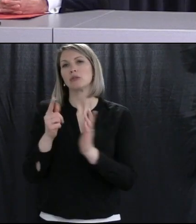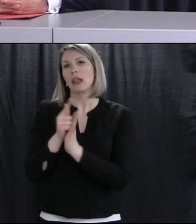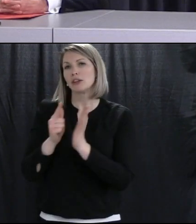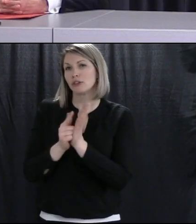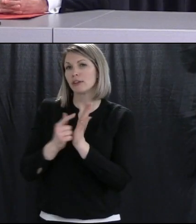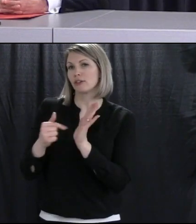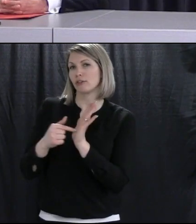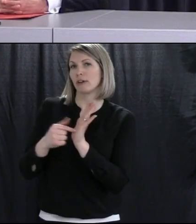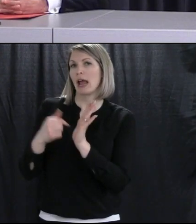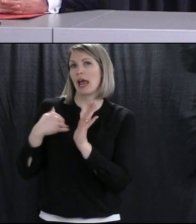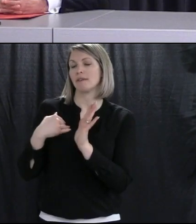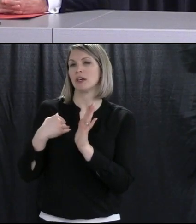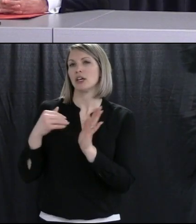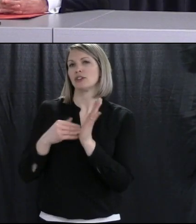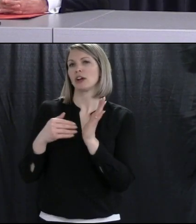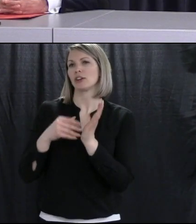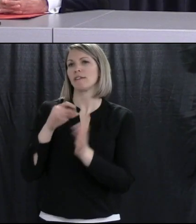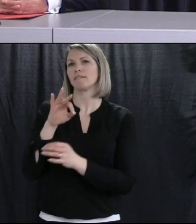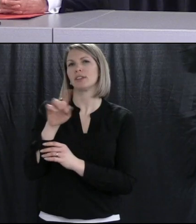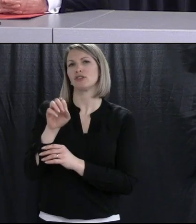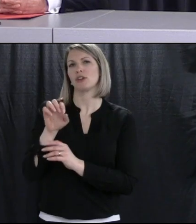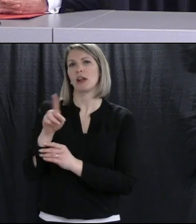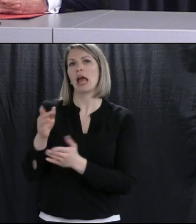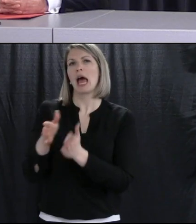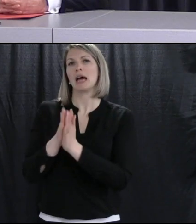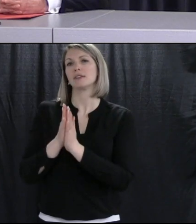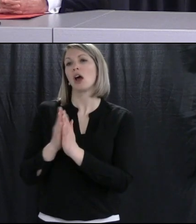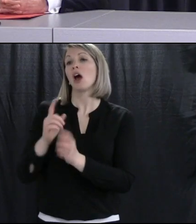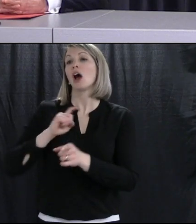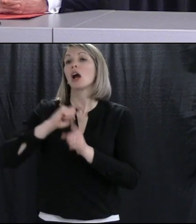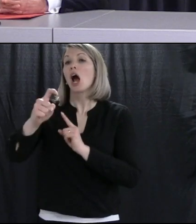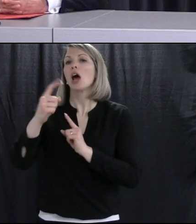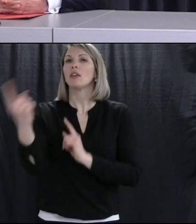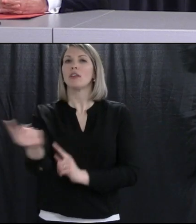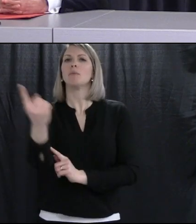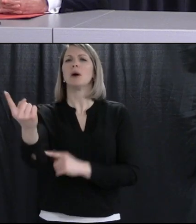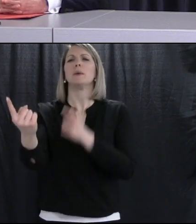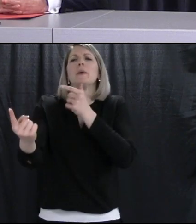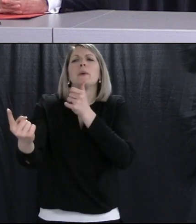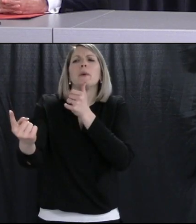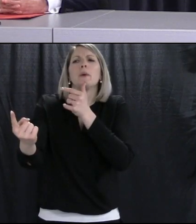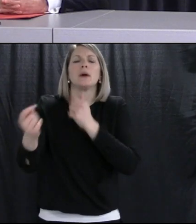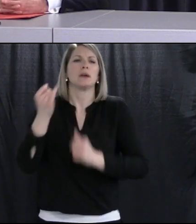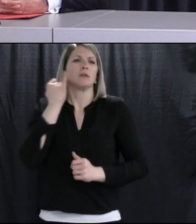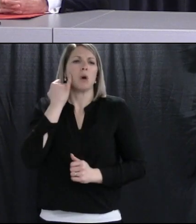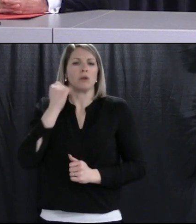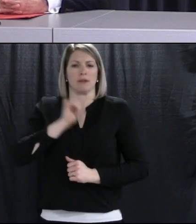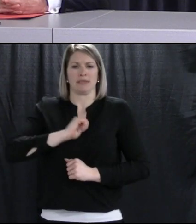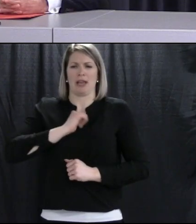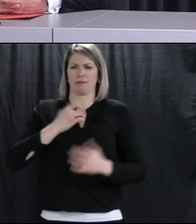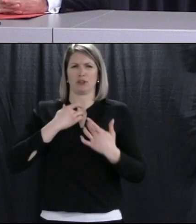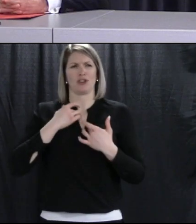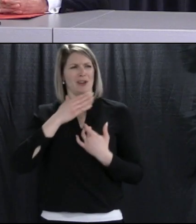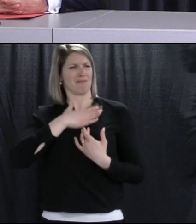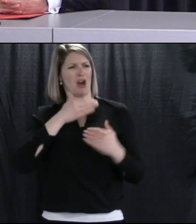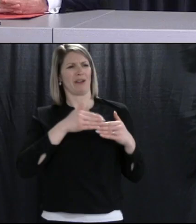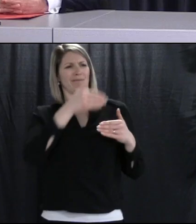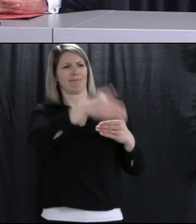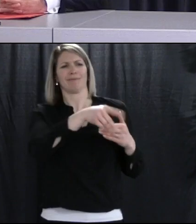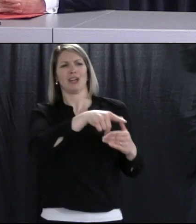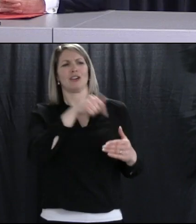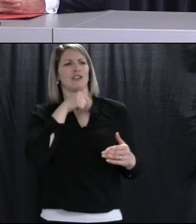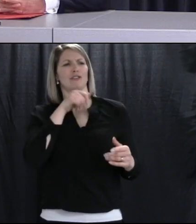to call someone. Can we get some more details on what specific action you'd like people to take if they're concerned about someone who is